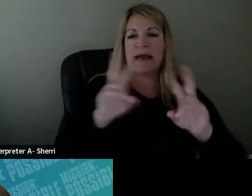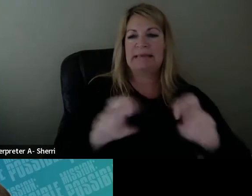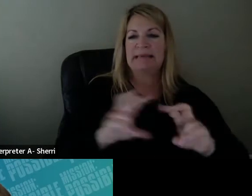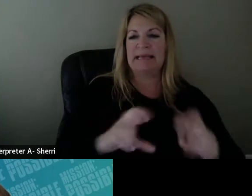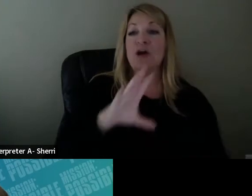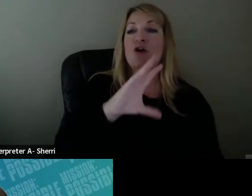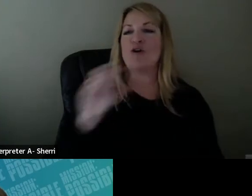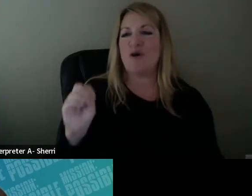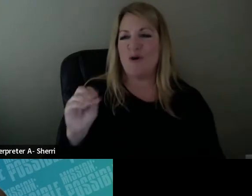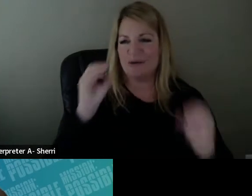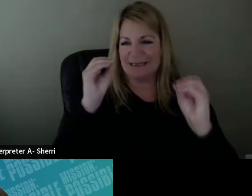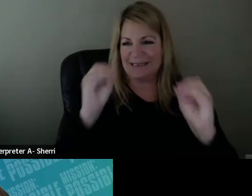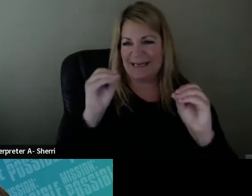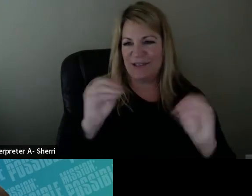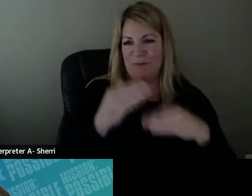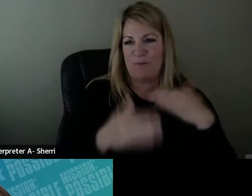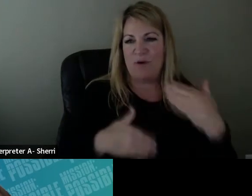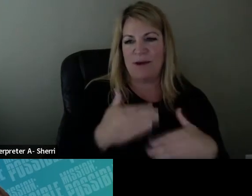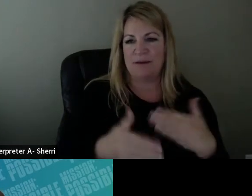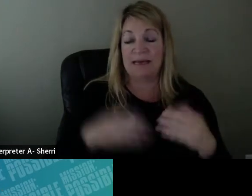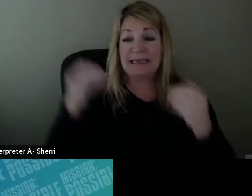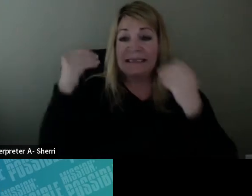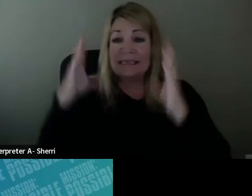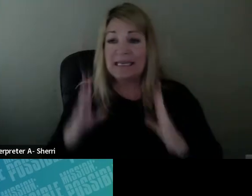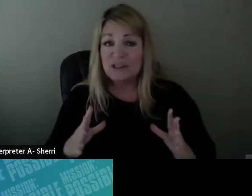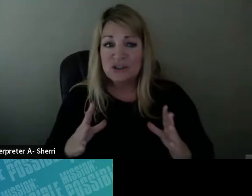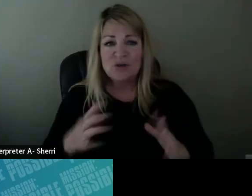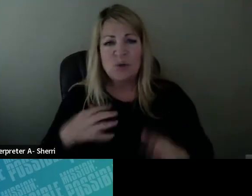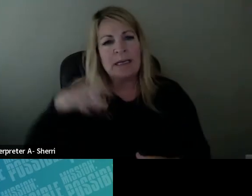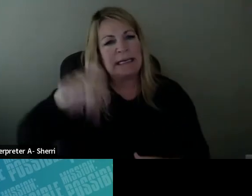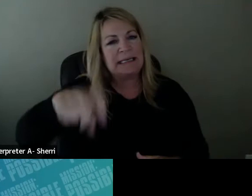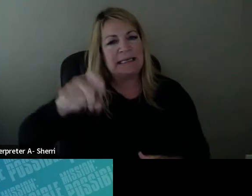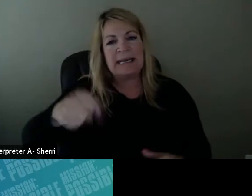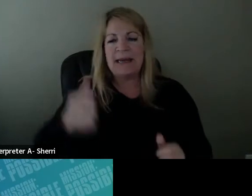co-teaching process. Teachers, we need